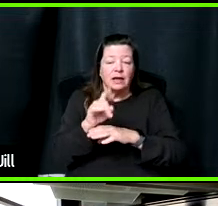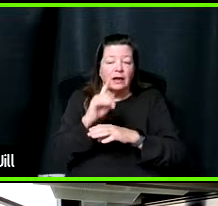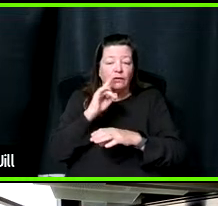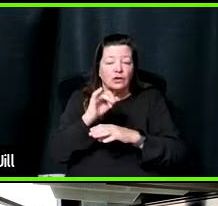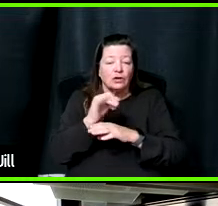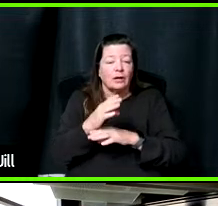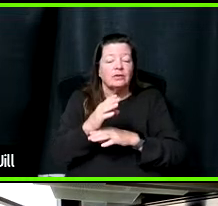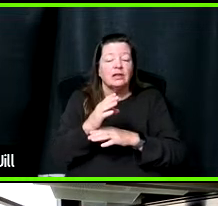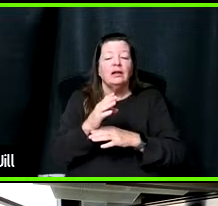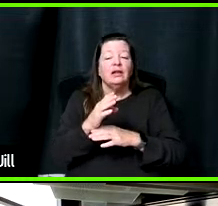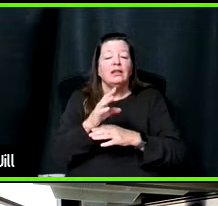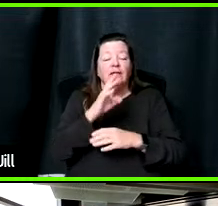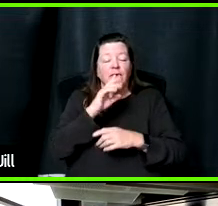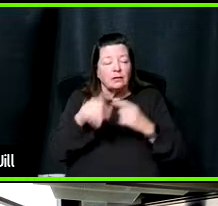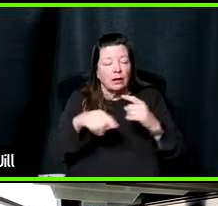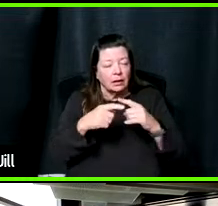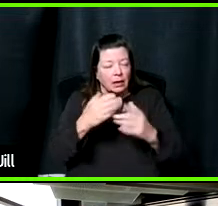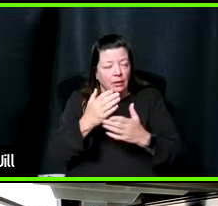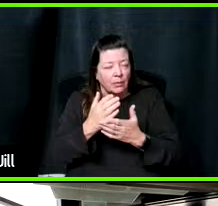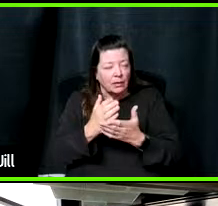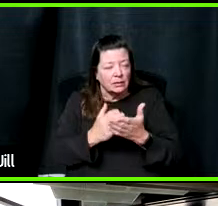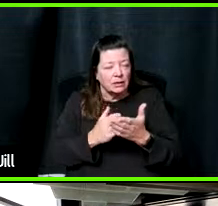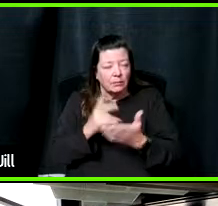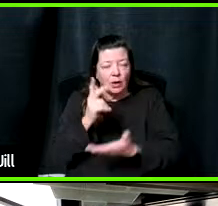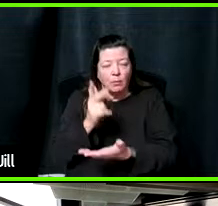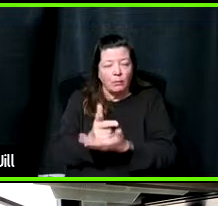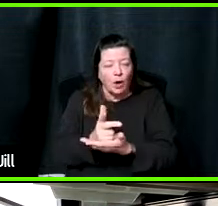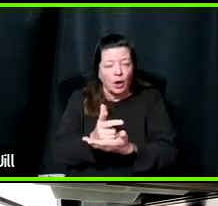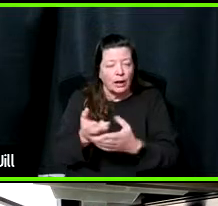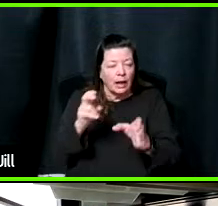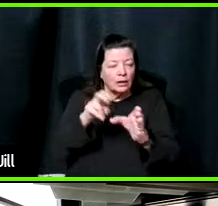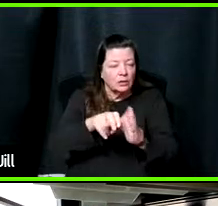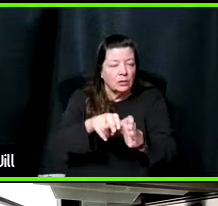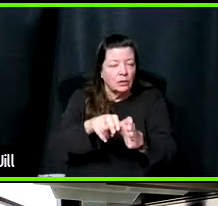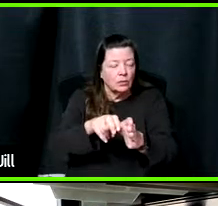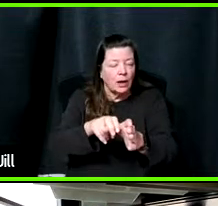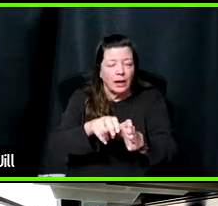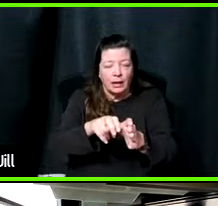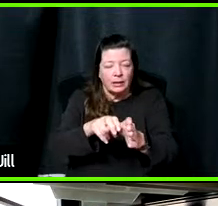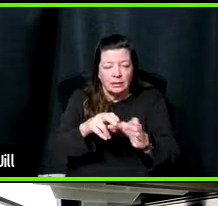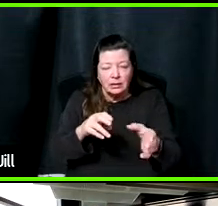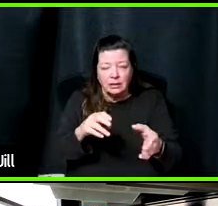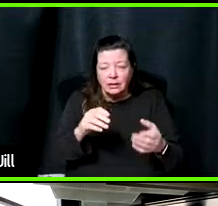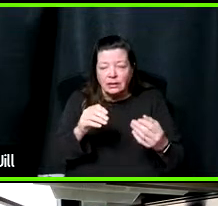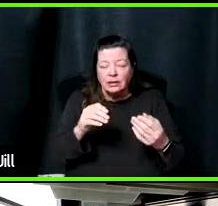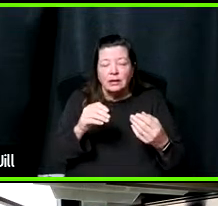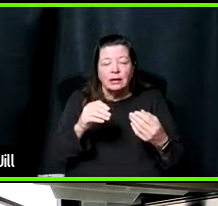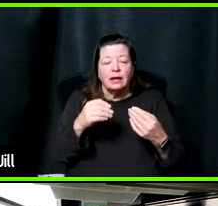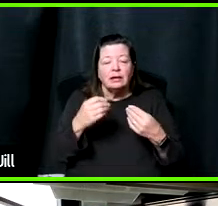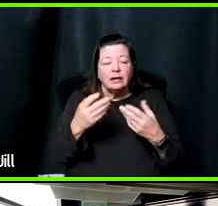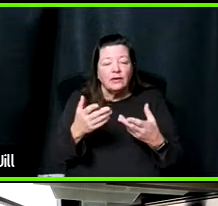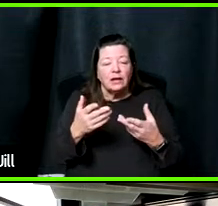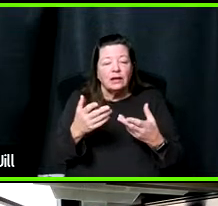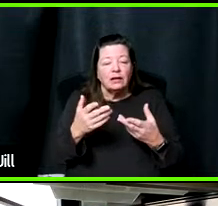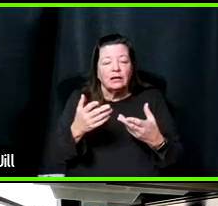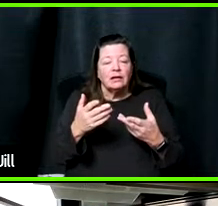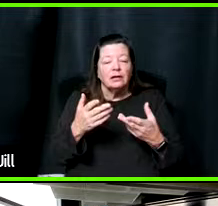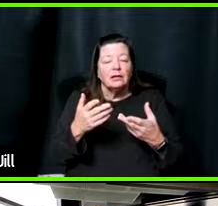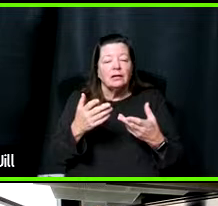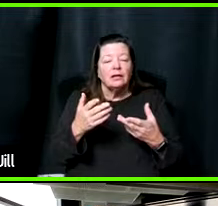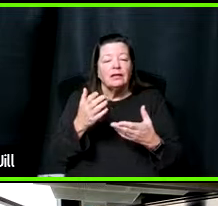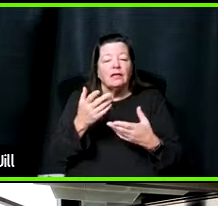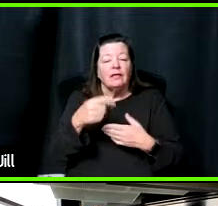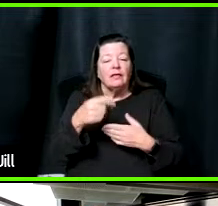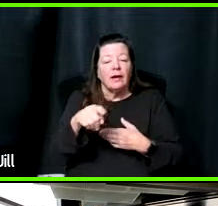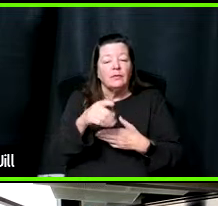park and ride, and basically we're partnering with TriMet on parking spaces